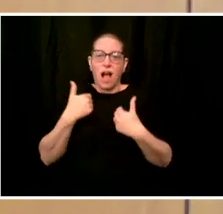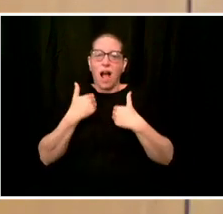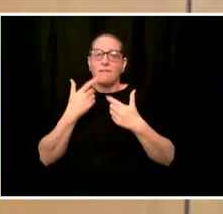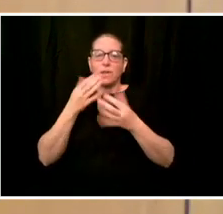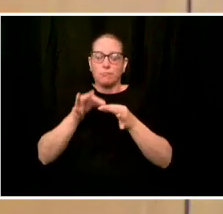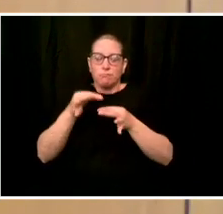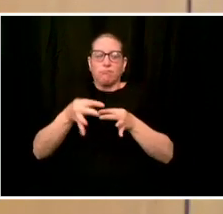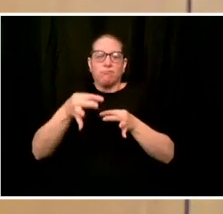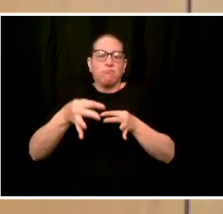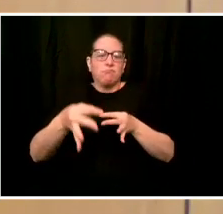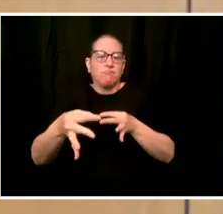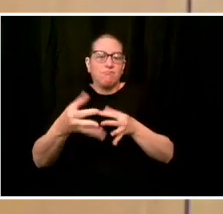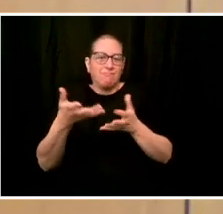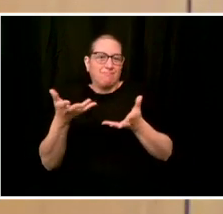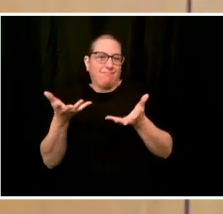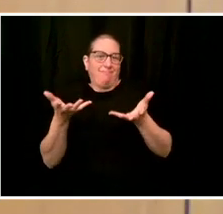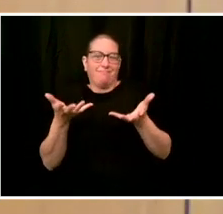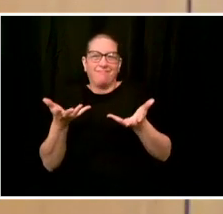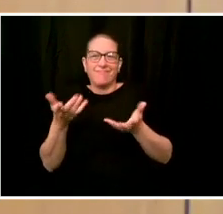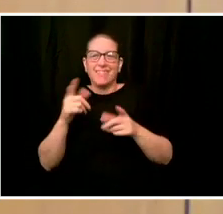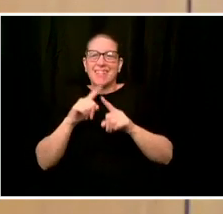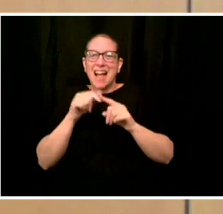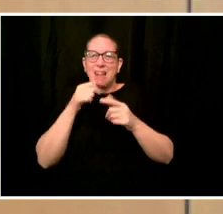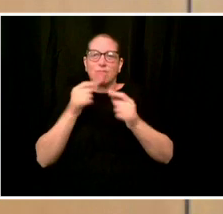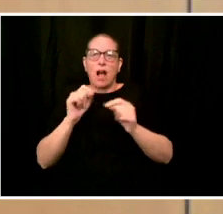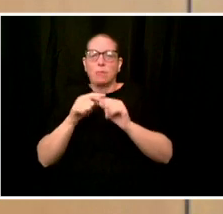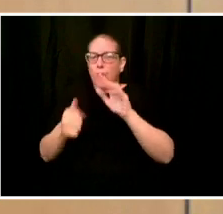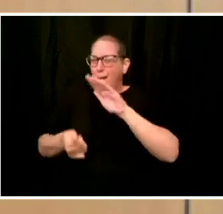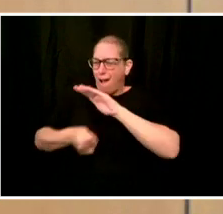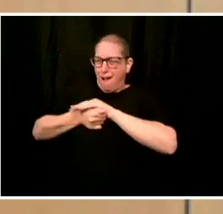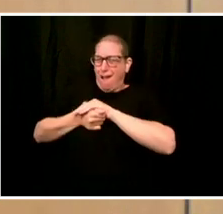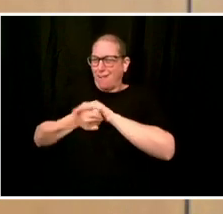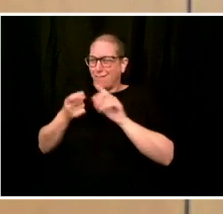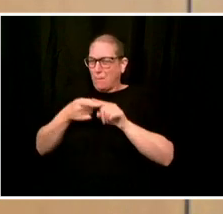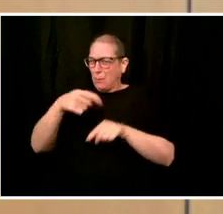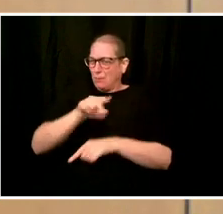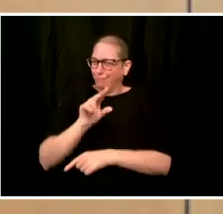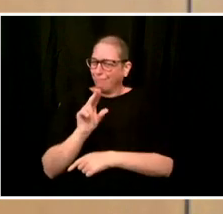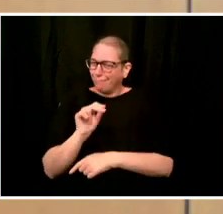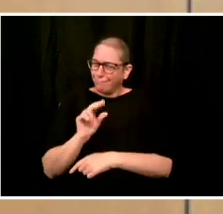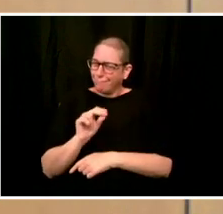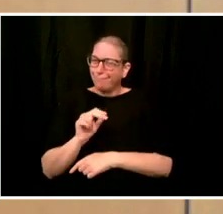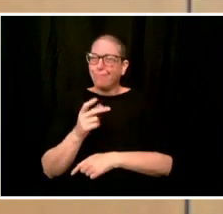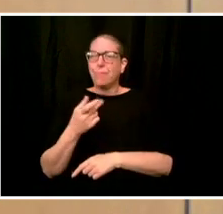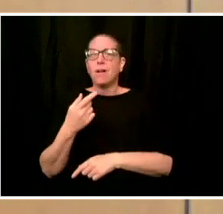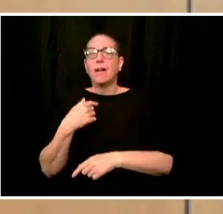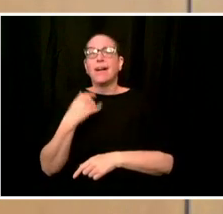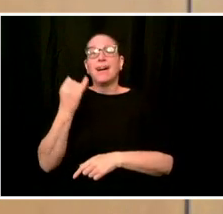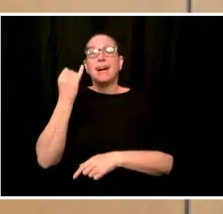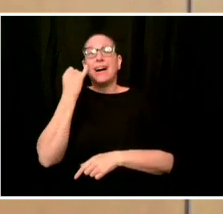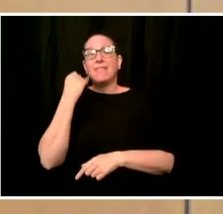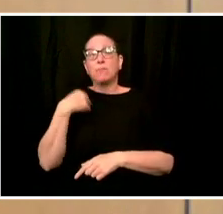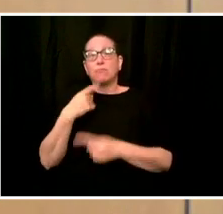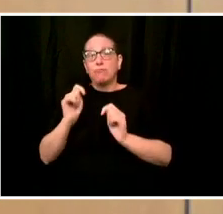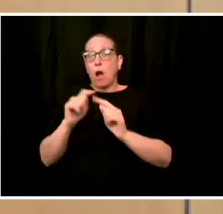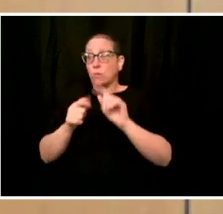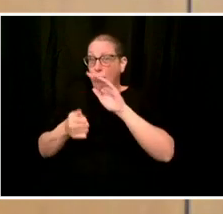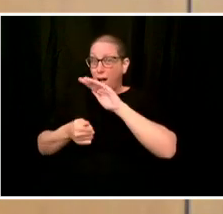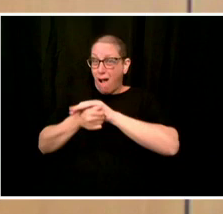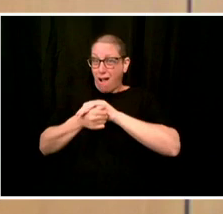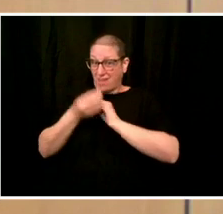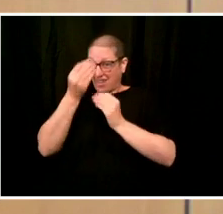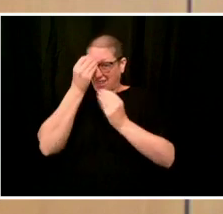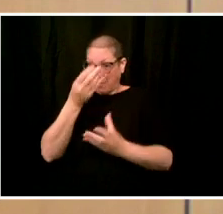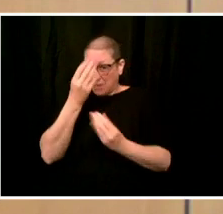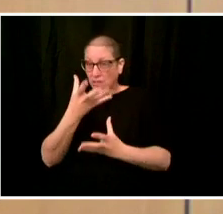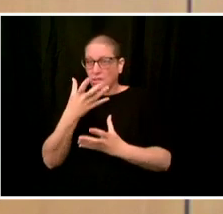no interest. It doesn't serve anybody for us to try and hide any data. It's all out there. We are